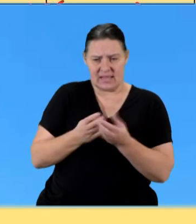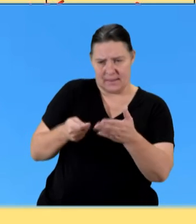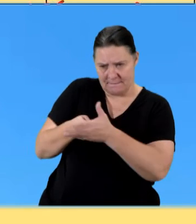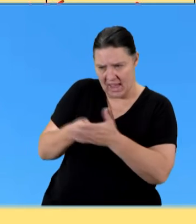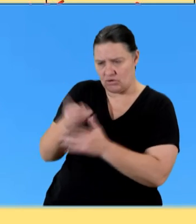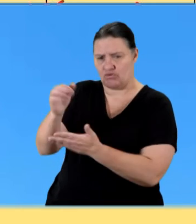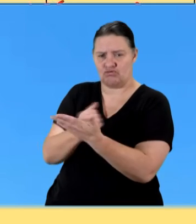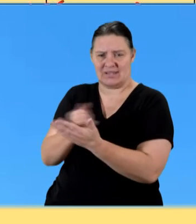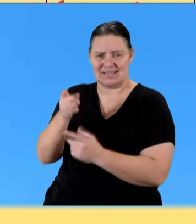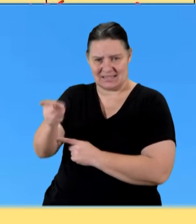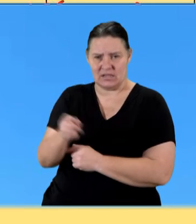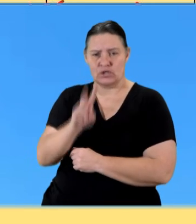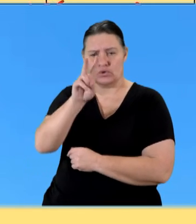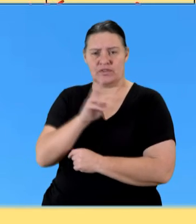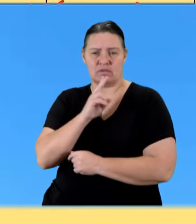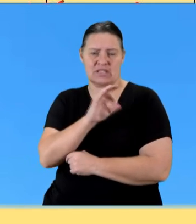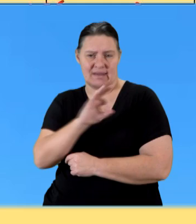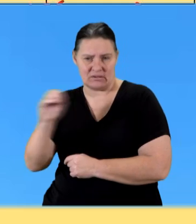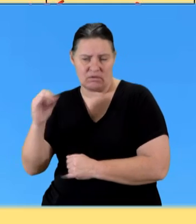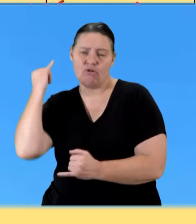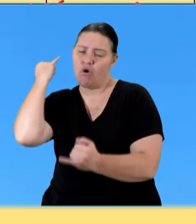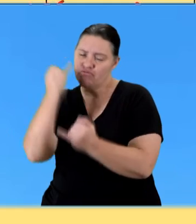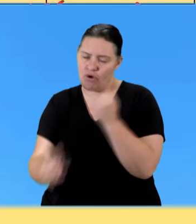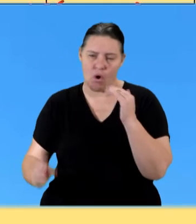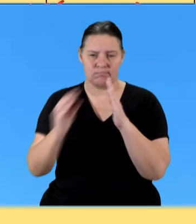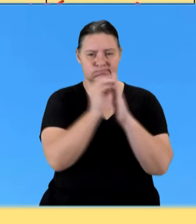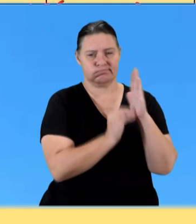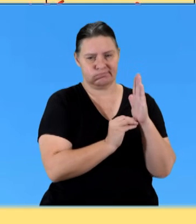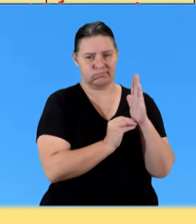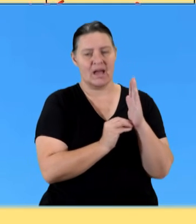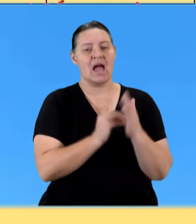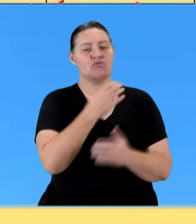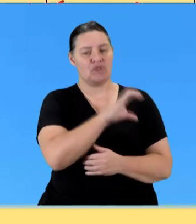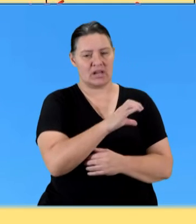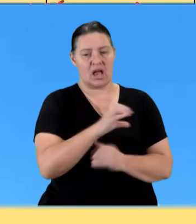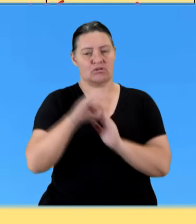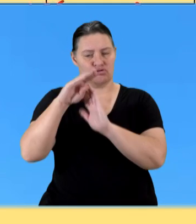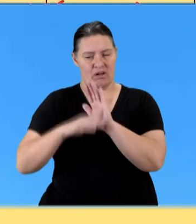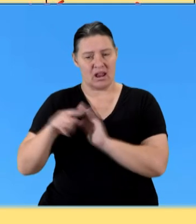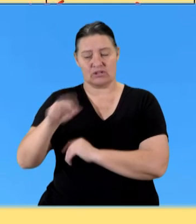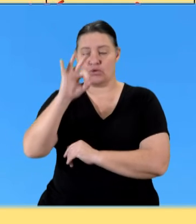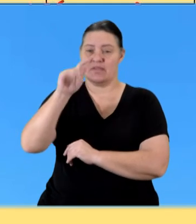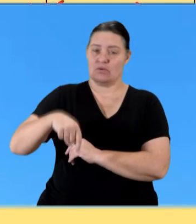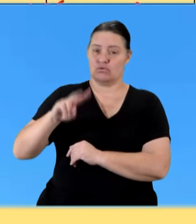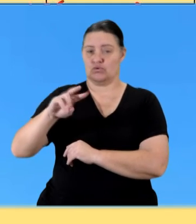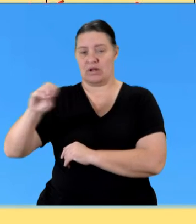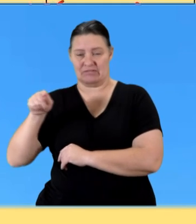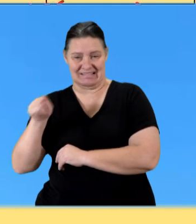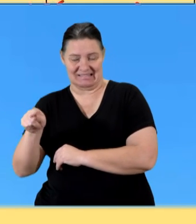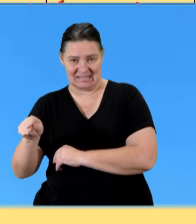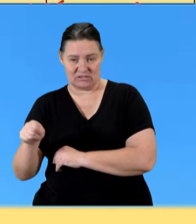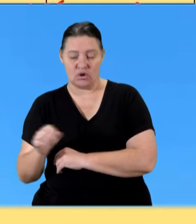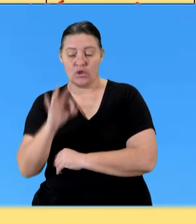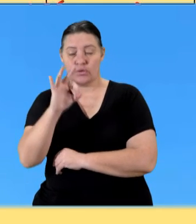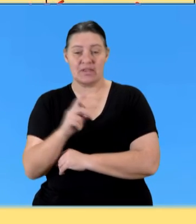merchandise purchased on credit, 2,300, was incorrectly recorded in the creditors journal as 3,200.